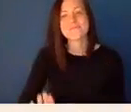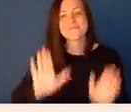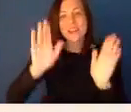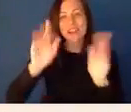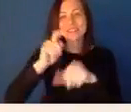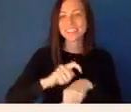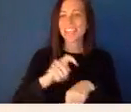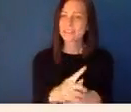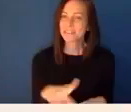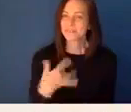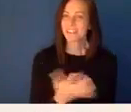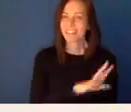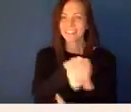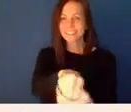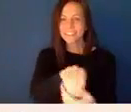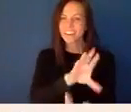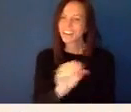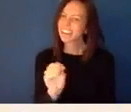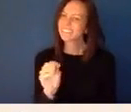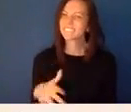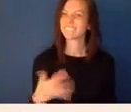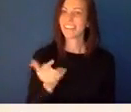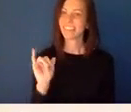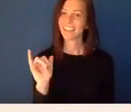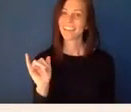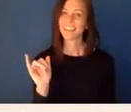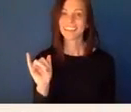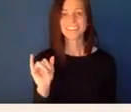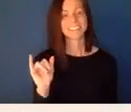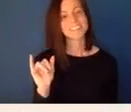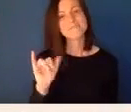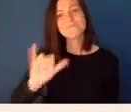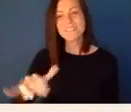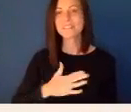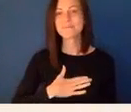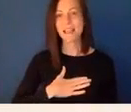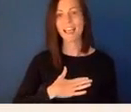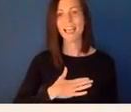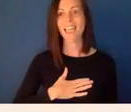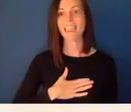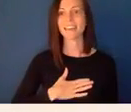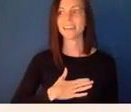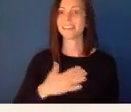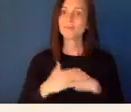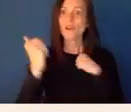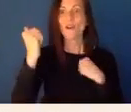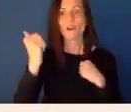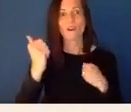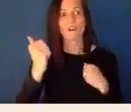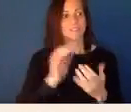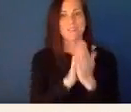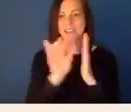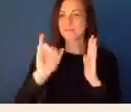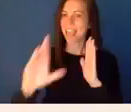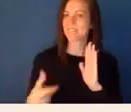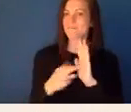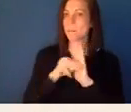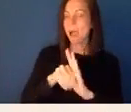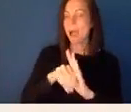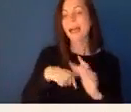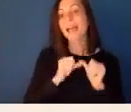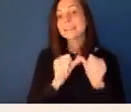and to be able to feel like, that was my calling, to be that role model. And so I continued my journey